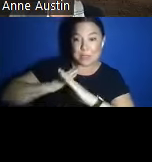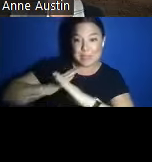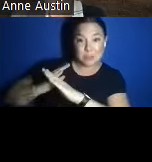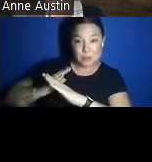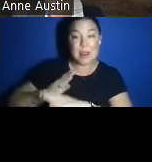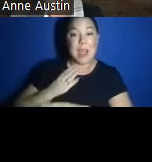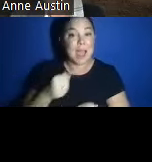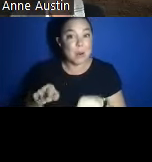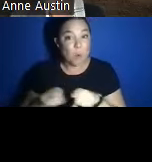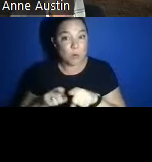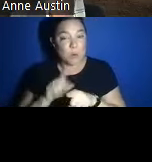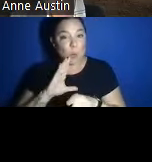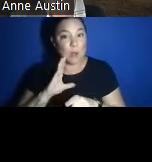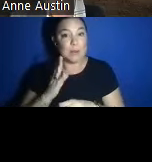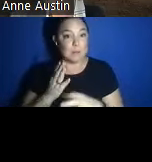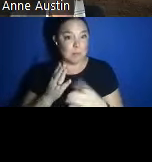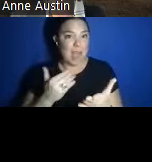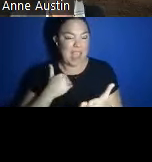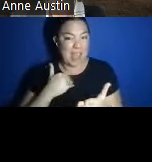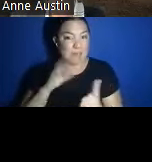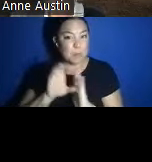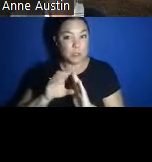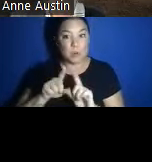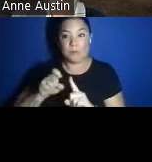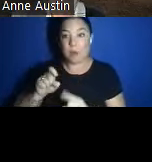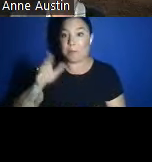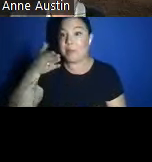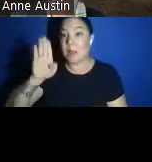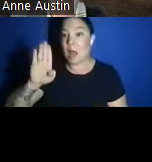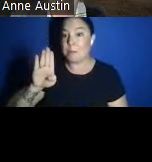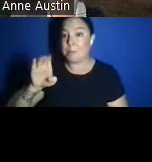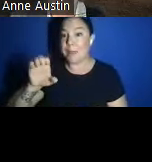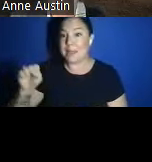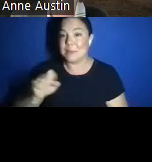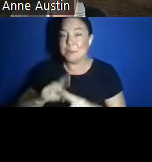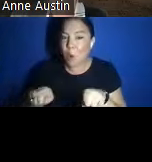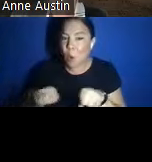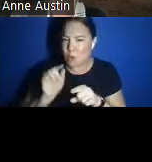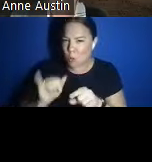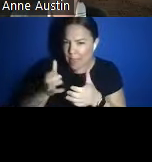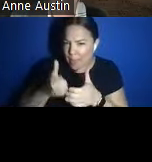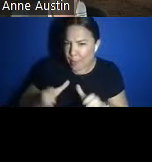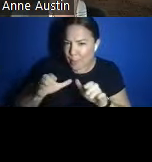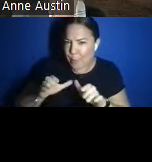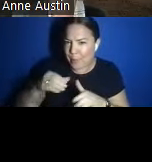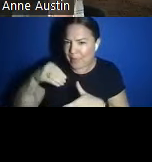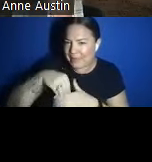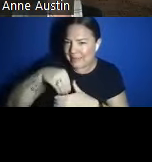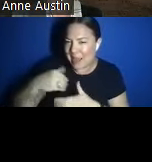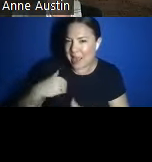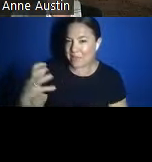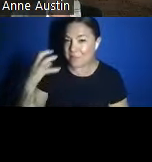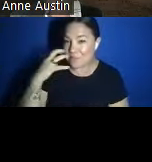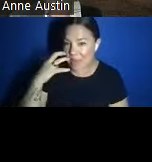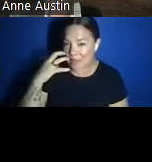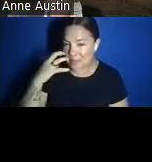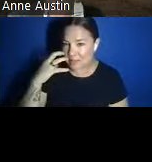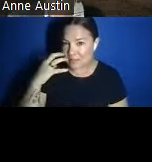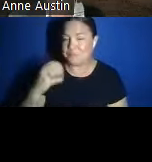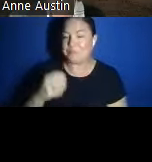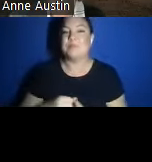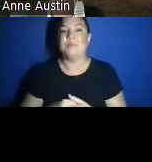only this imagery of the god Bes, but also the cone of fat that's placed next to him in the tattoo that I showed above, and